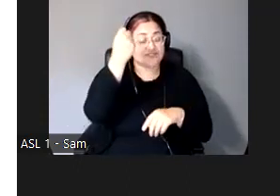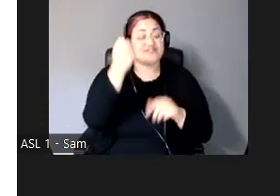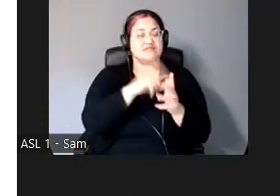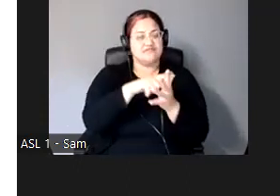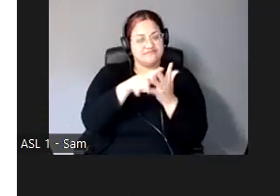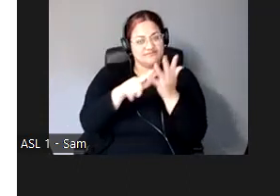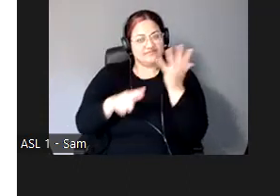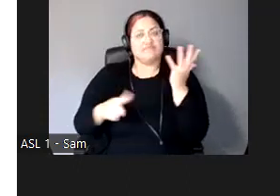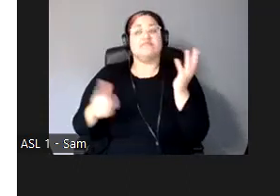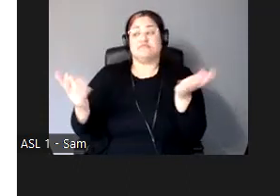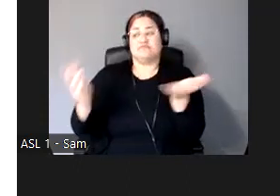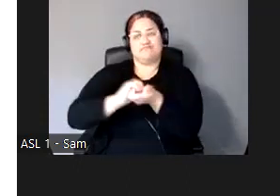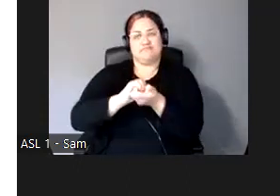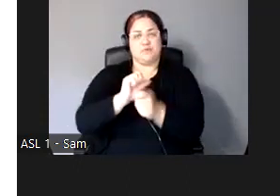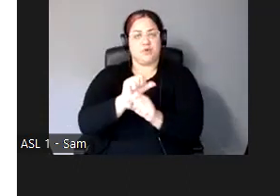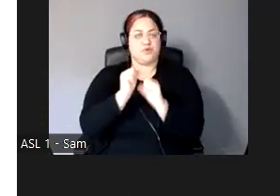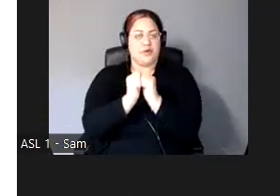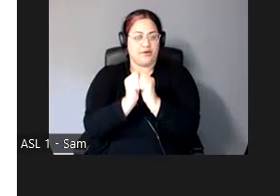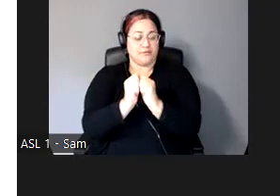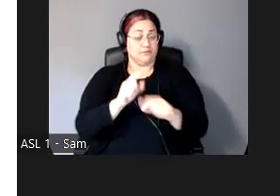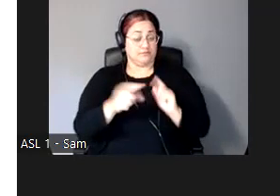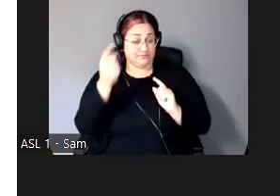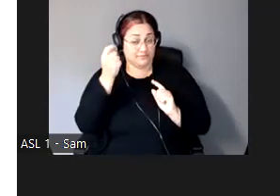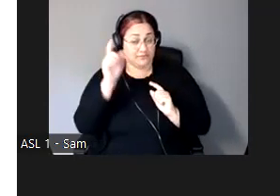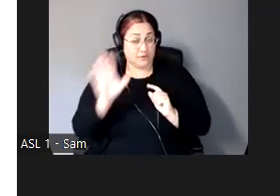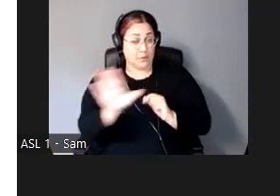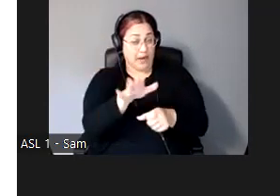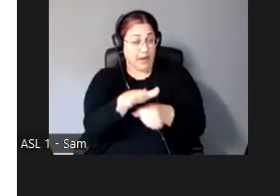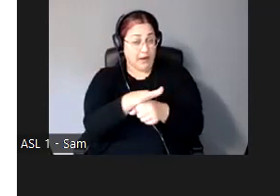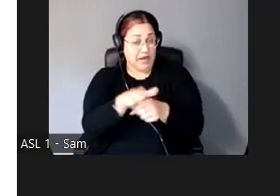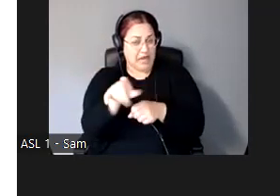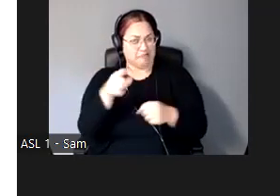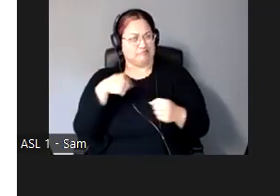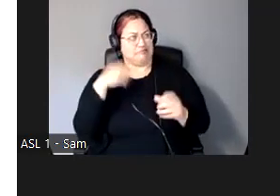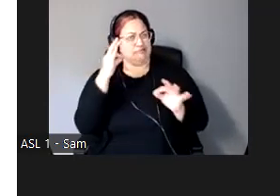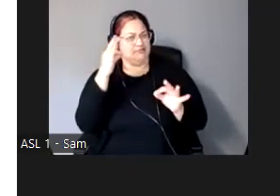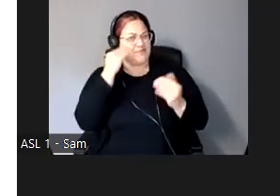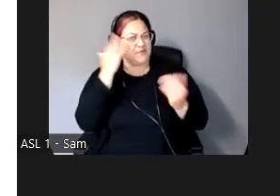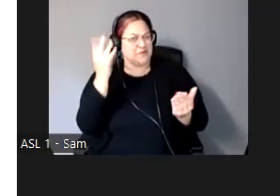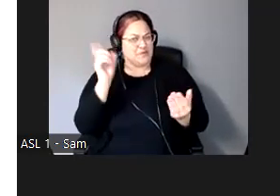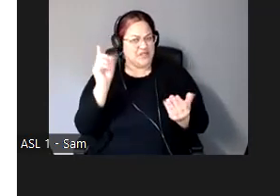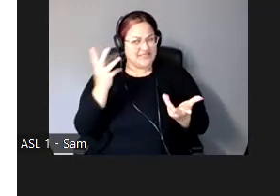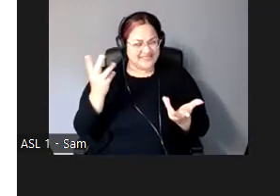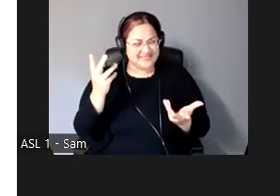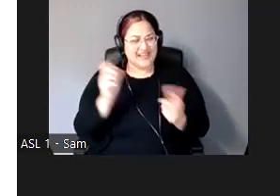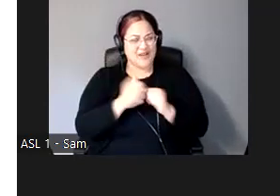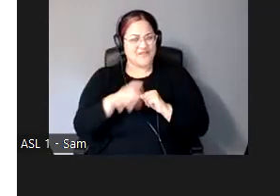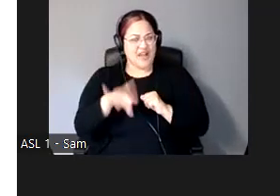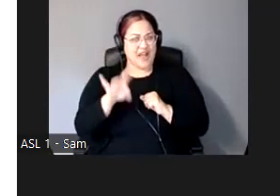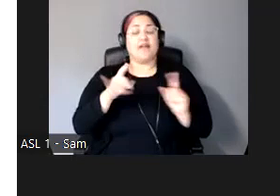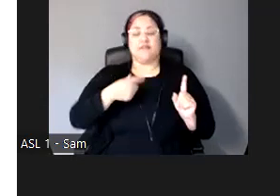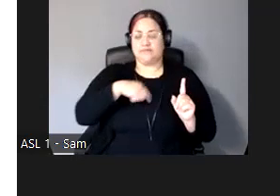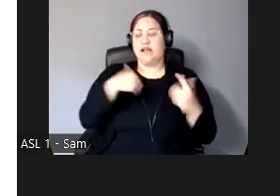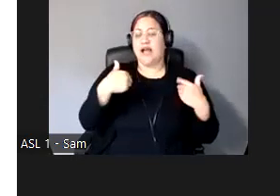you aren't knowing, or if you don't know there's a network, we do have on our website a listing of all the networks